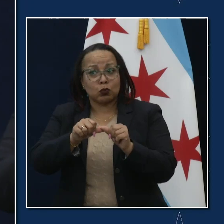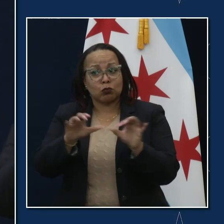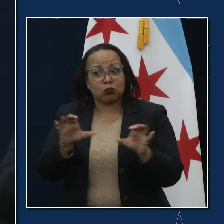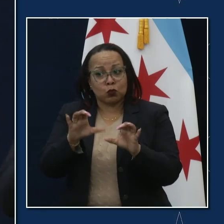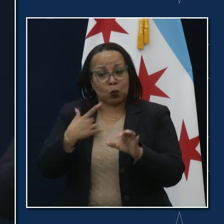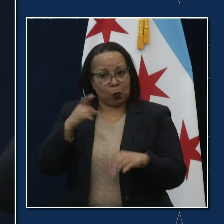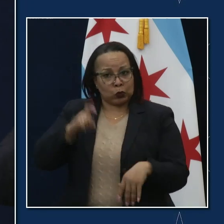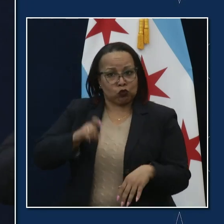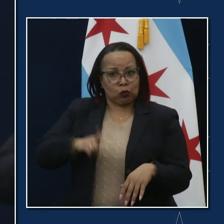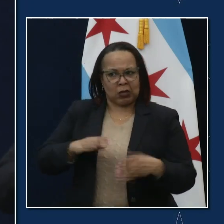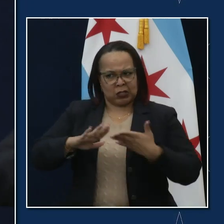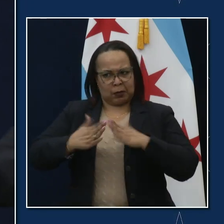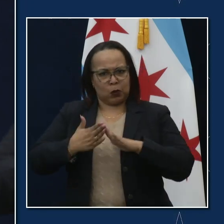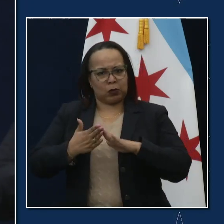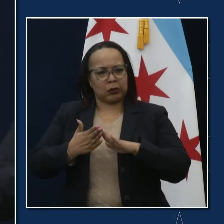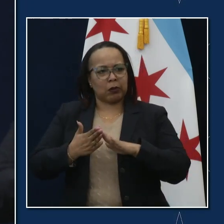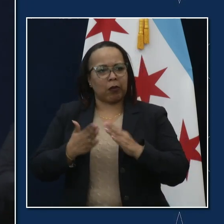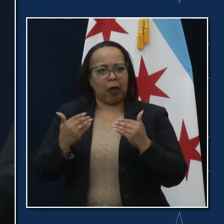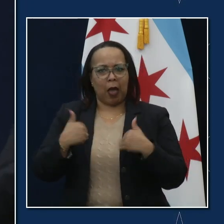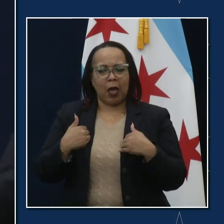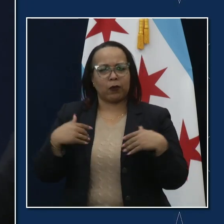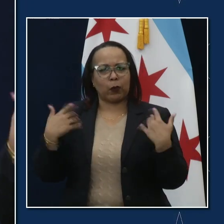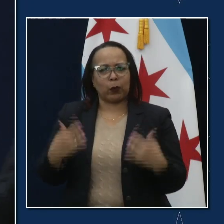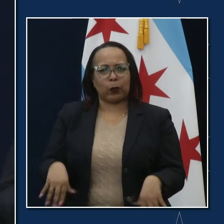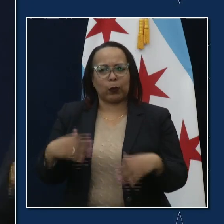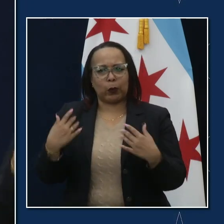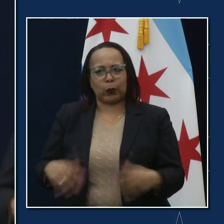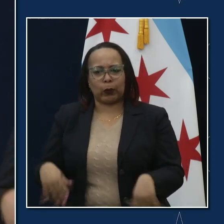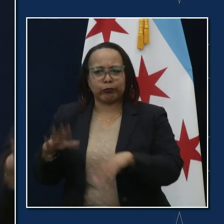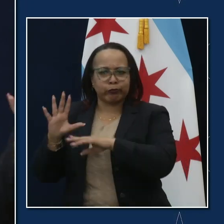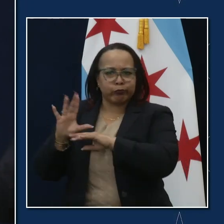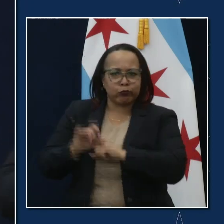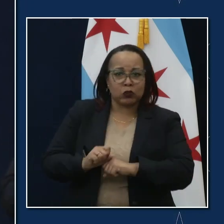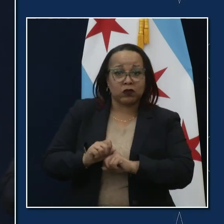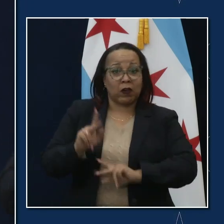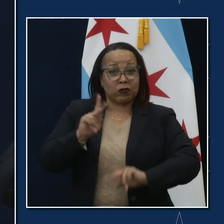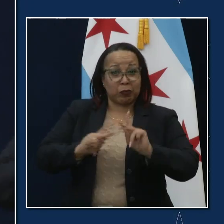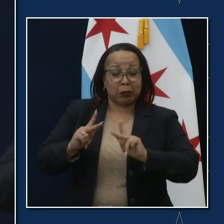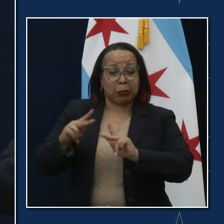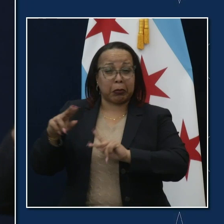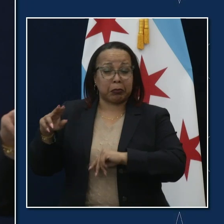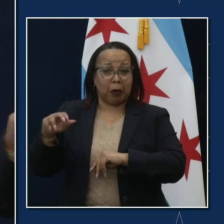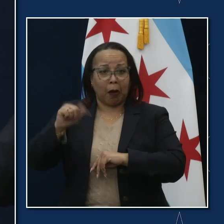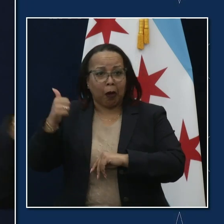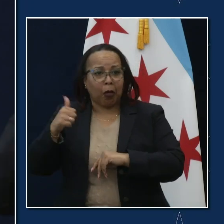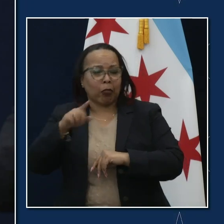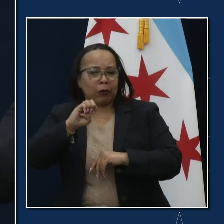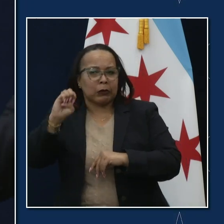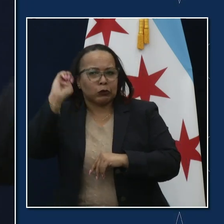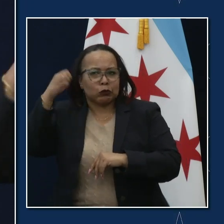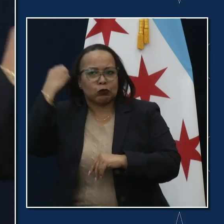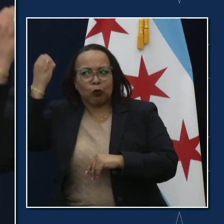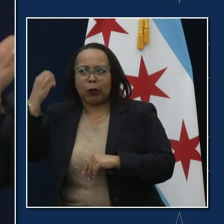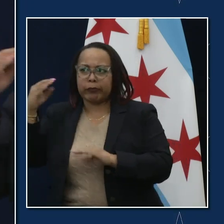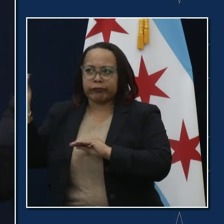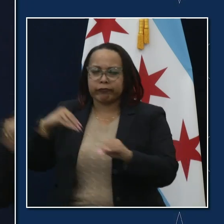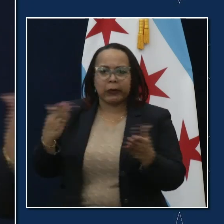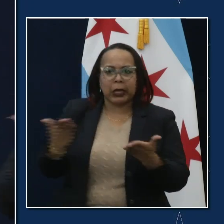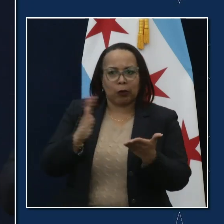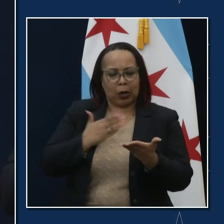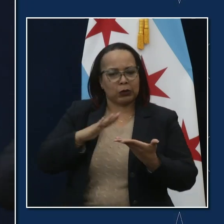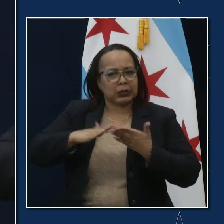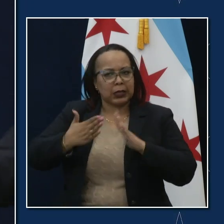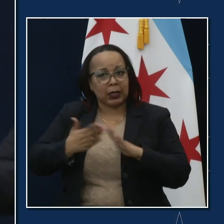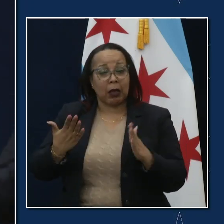need to do as a community that has a long tradition of people from the Ukraine and other parts of Eastern Europe being here in our